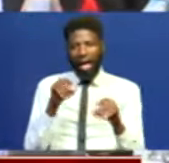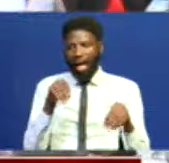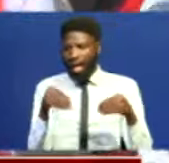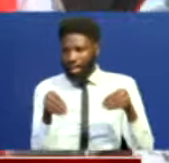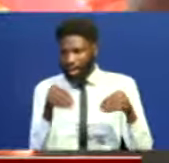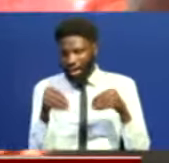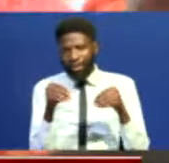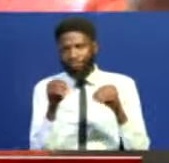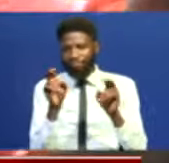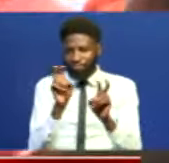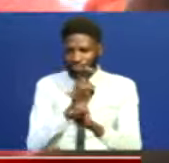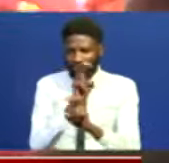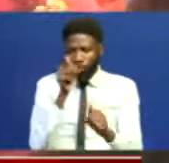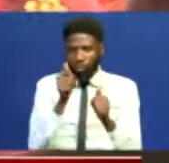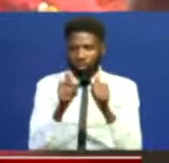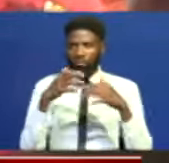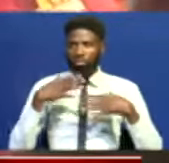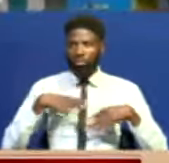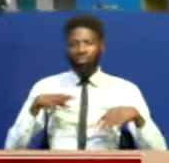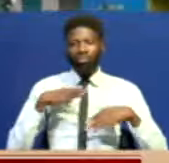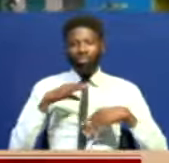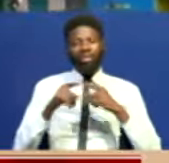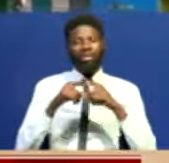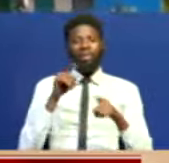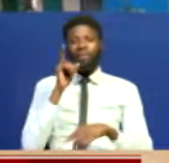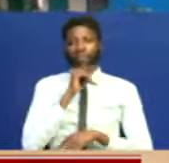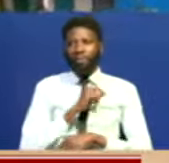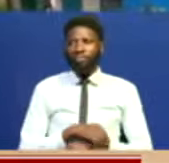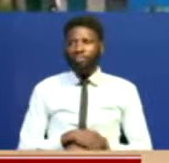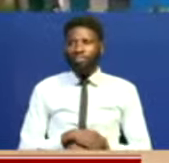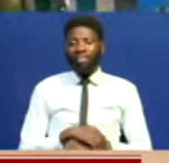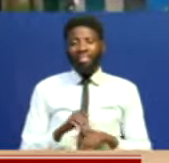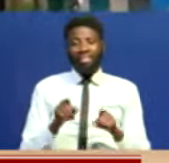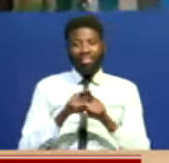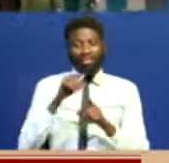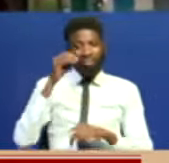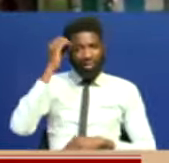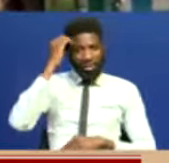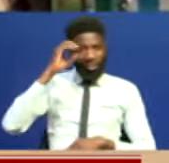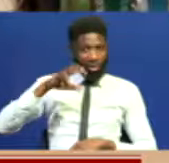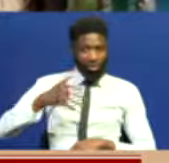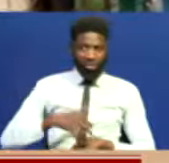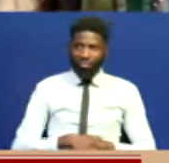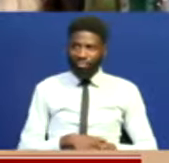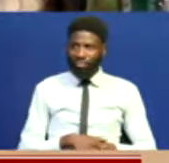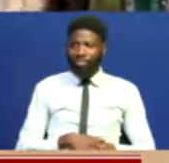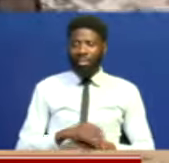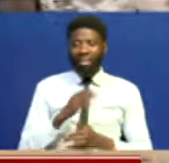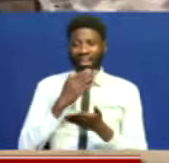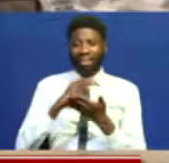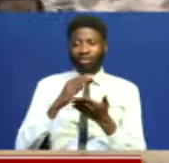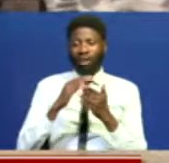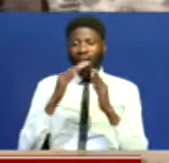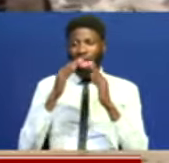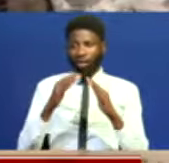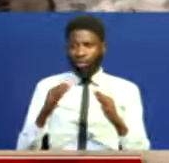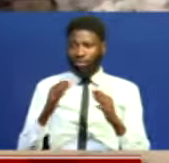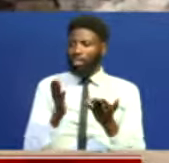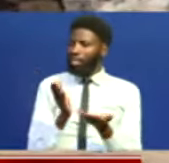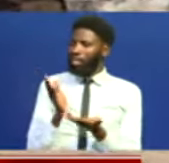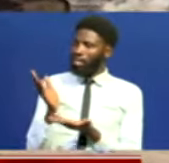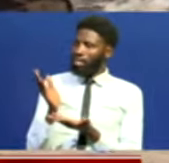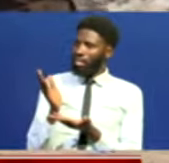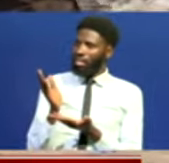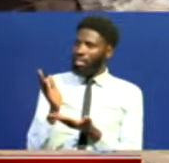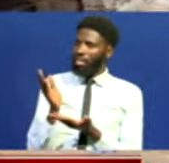lives of innocent residents in the recent past. Still in Kiambu County, tens of rental houses investors in the Thika Ofafa